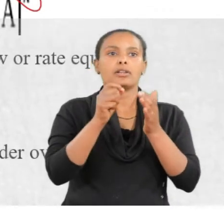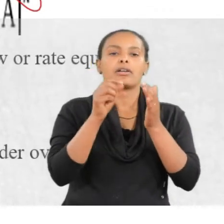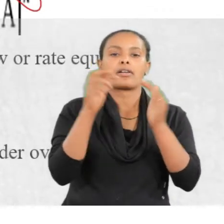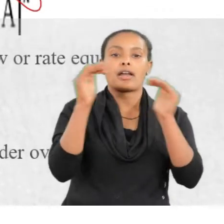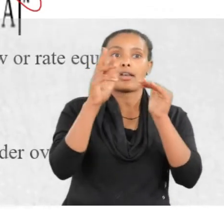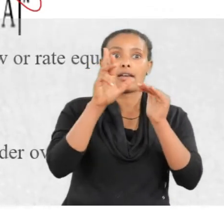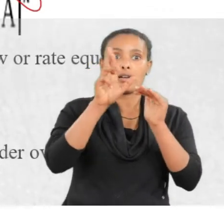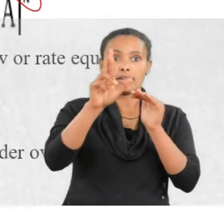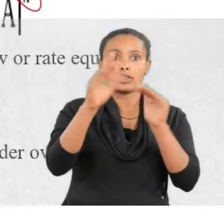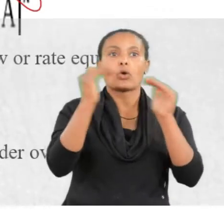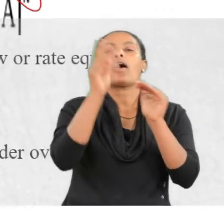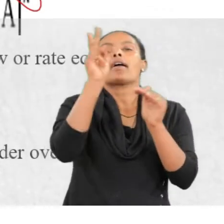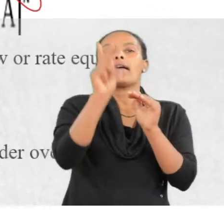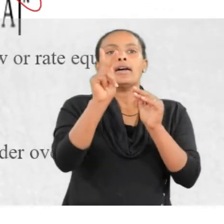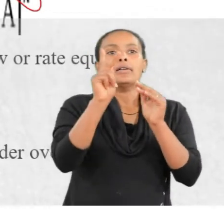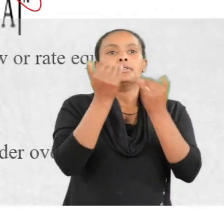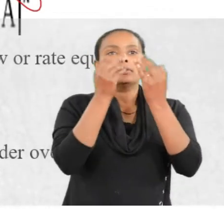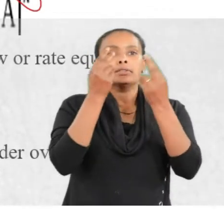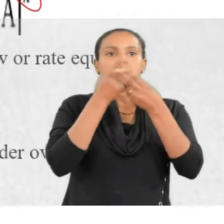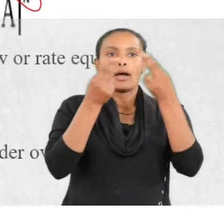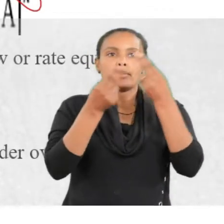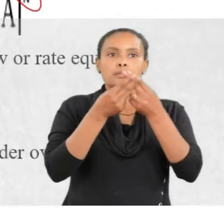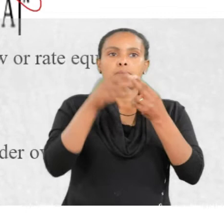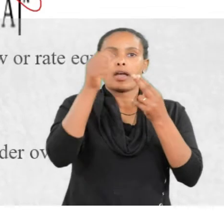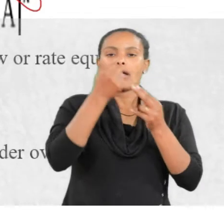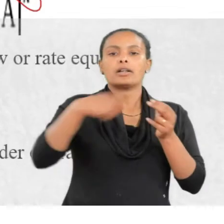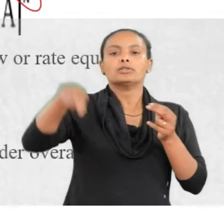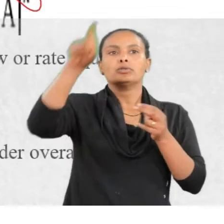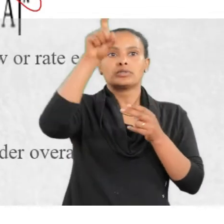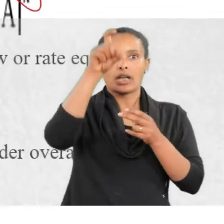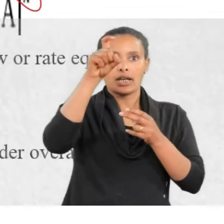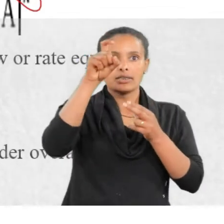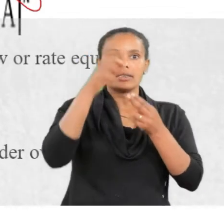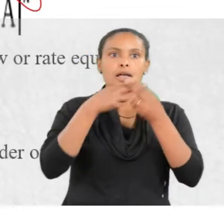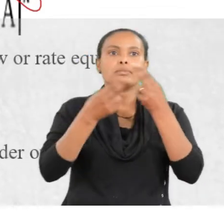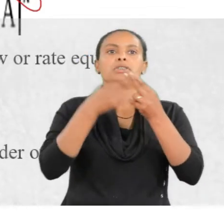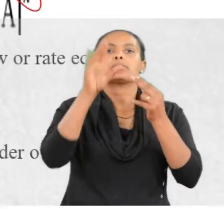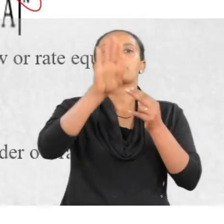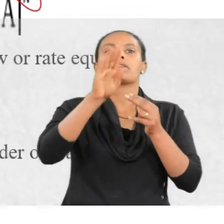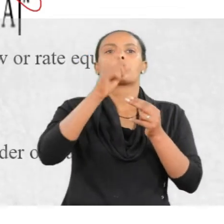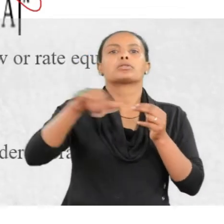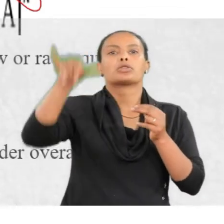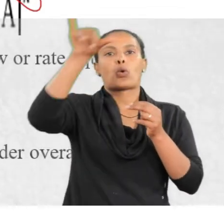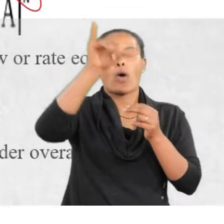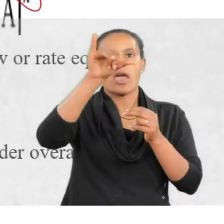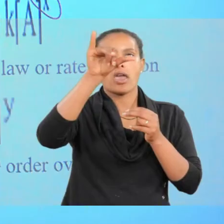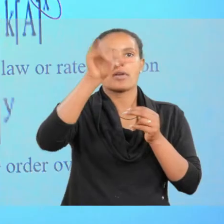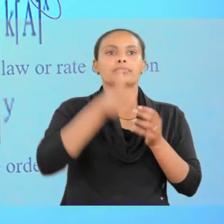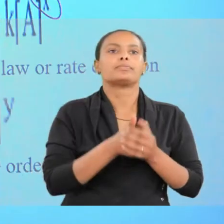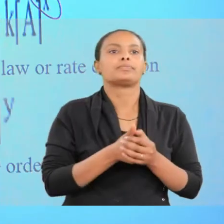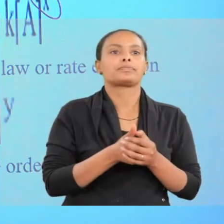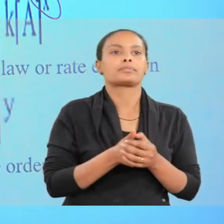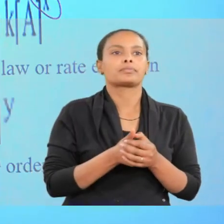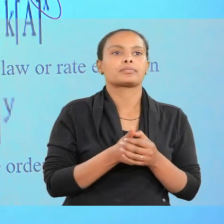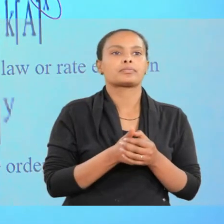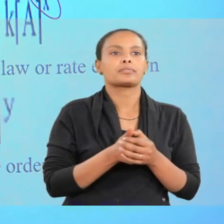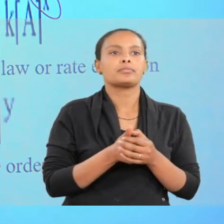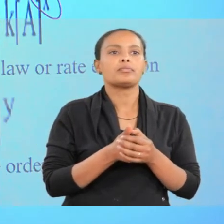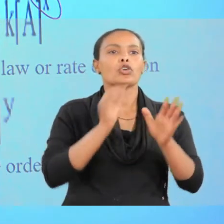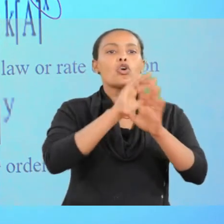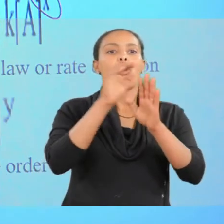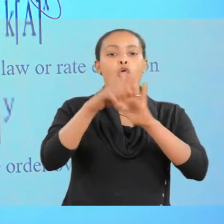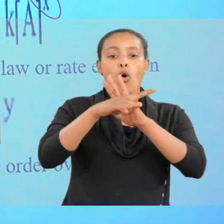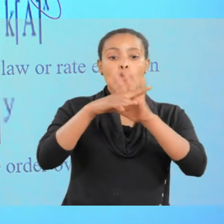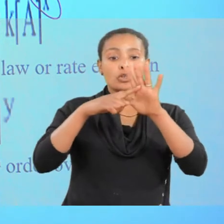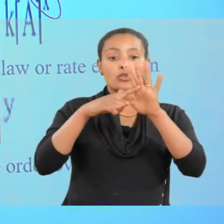equal K times concentration of A raised to X times concentration of B raised to Y. Order